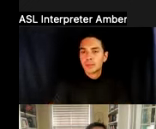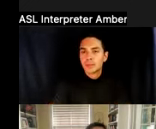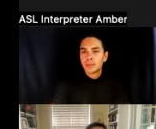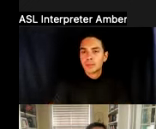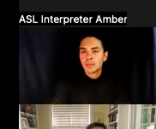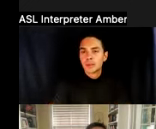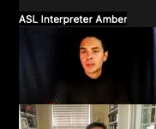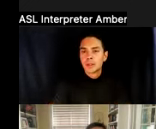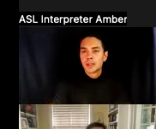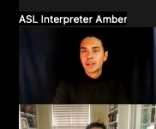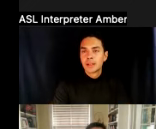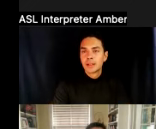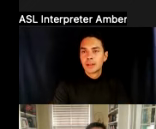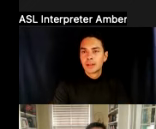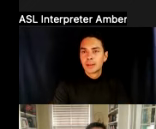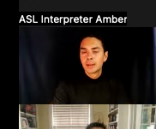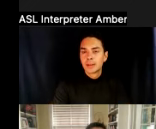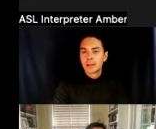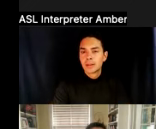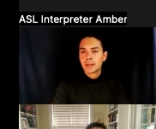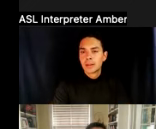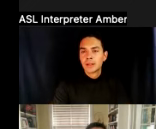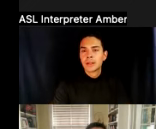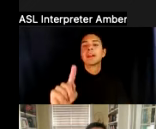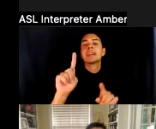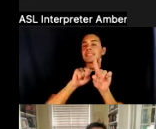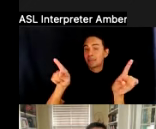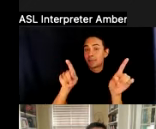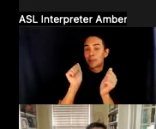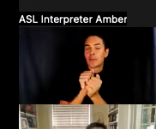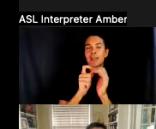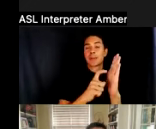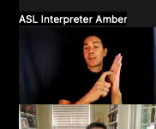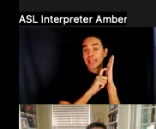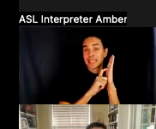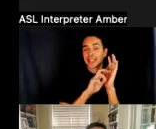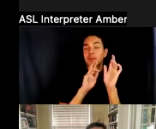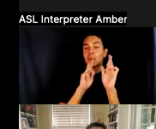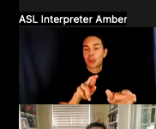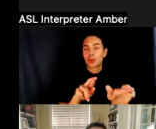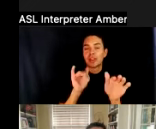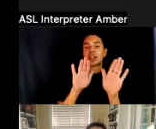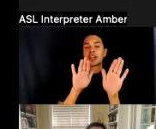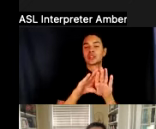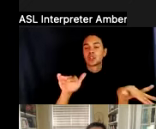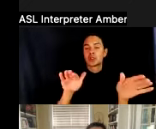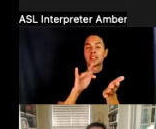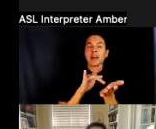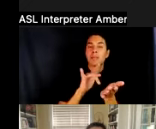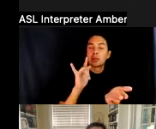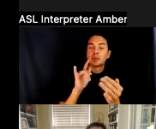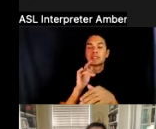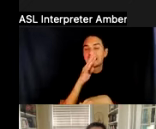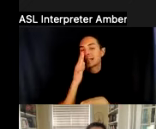Except again, with the mandated reporter, which is child abuse or neglect. If the survivor